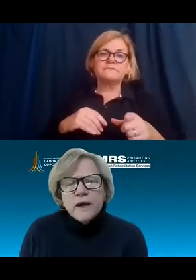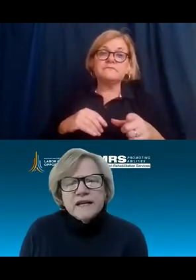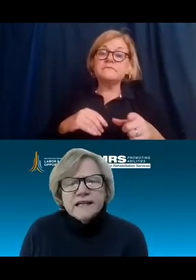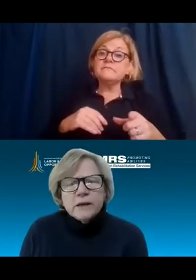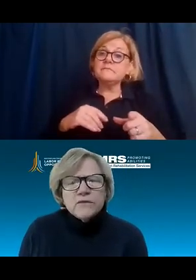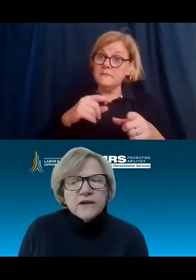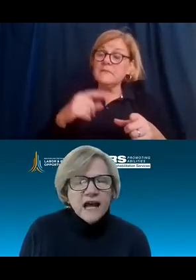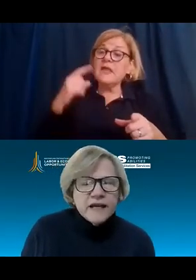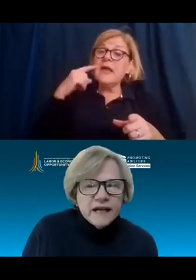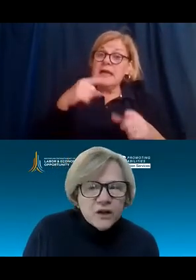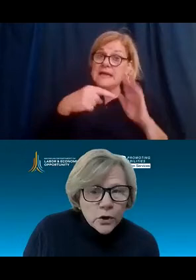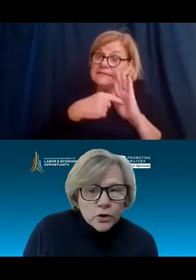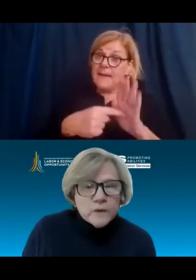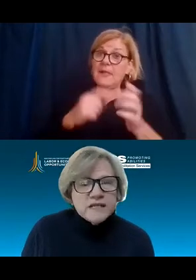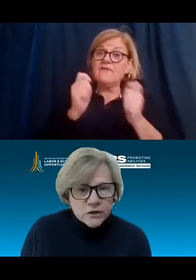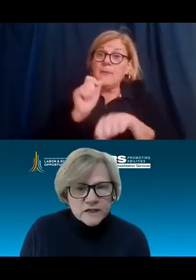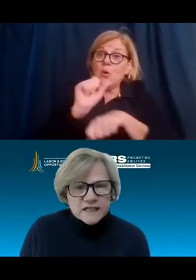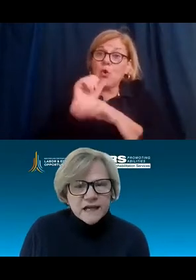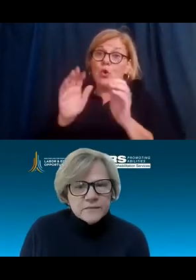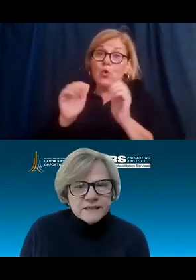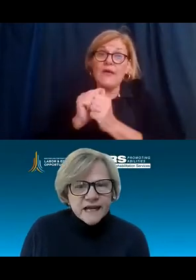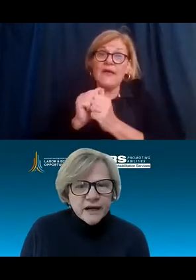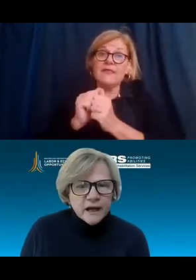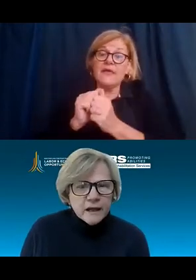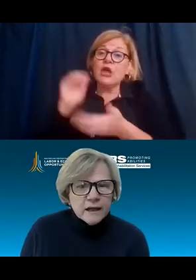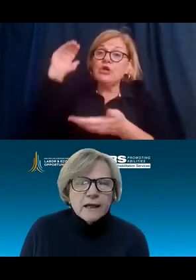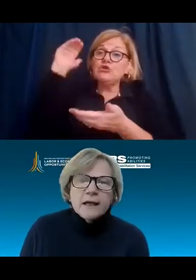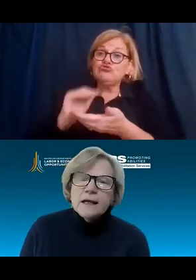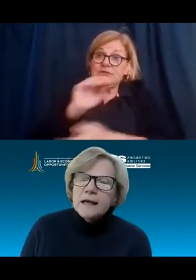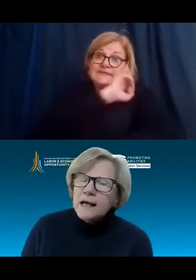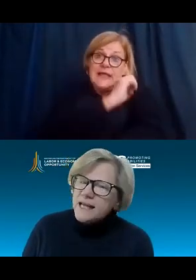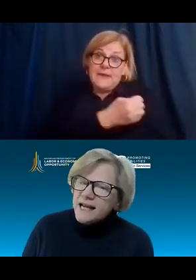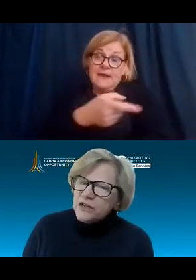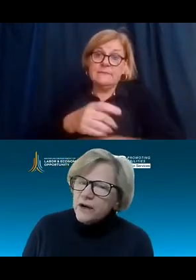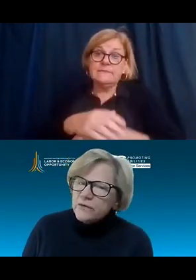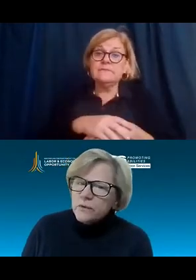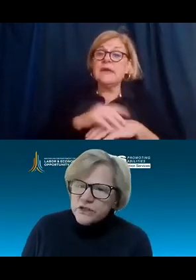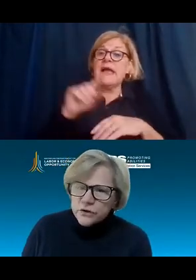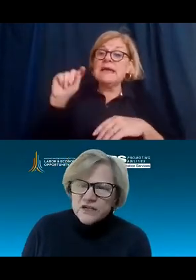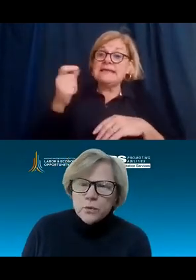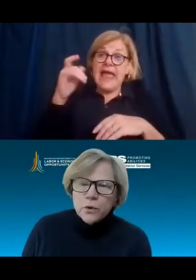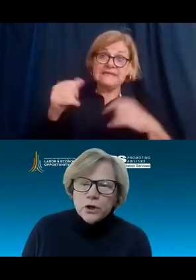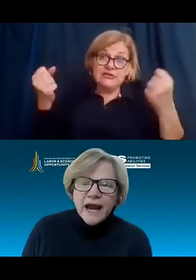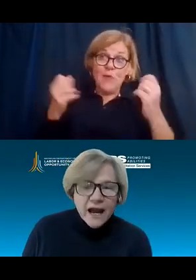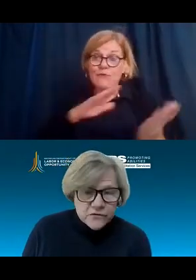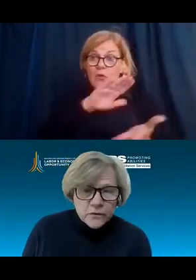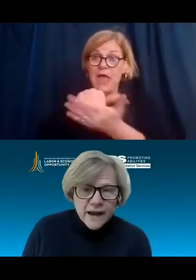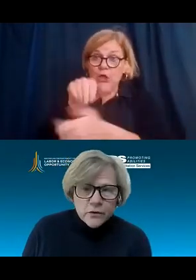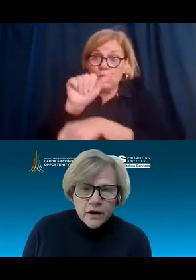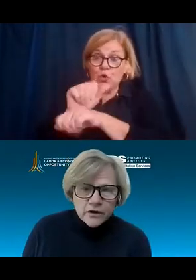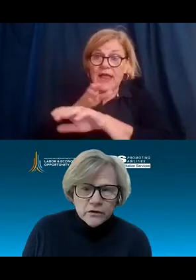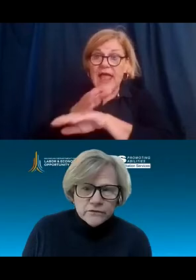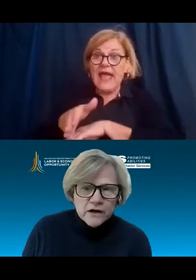Here's one example of accommodating a worker with decreased stamina. A taxi driver returning to work after